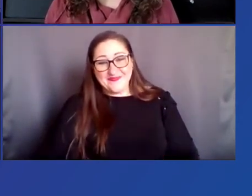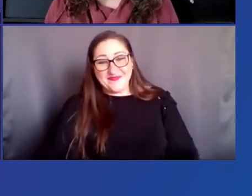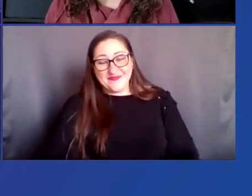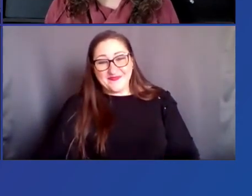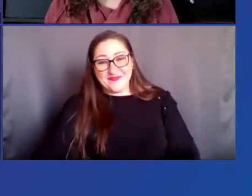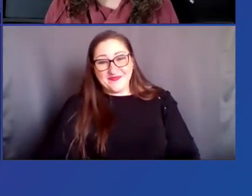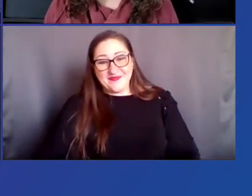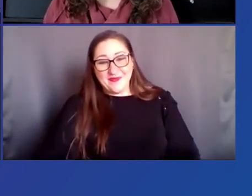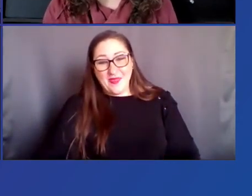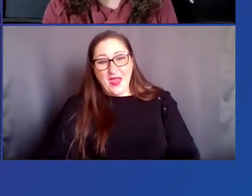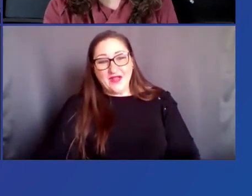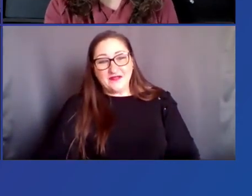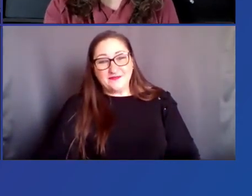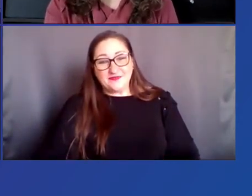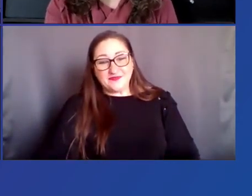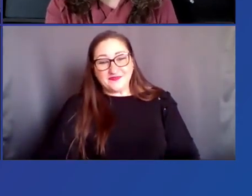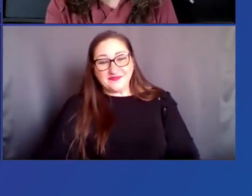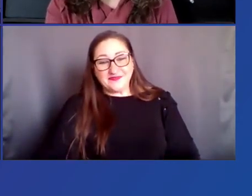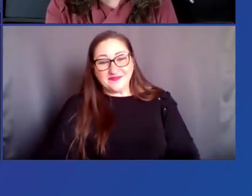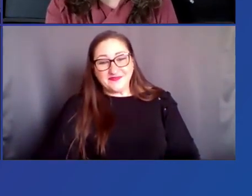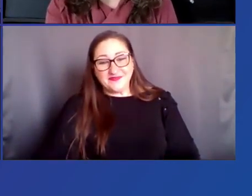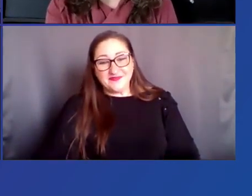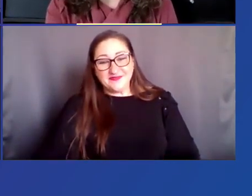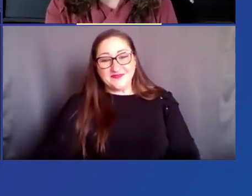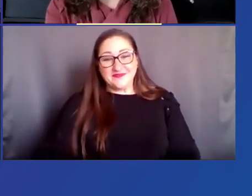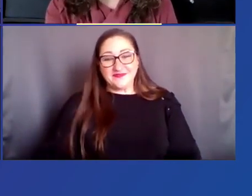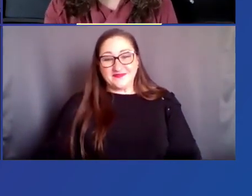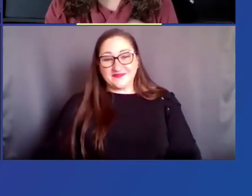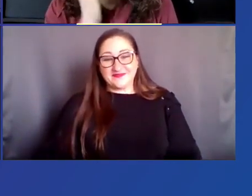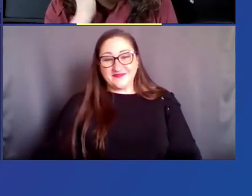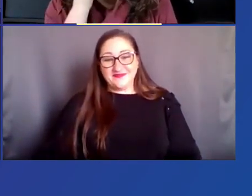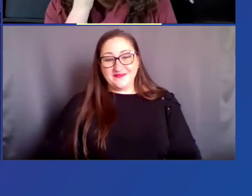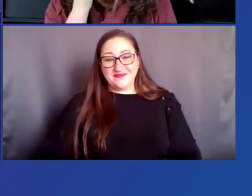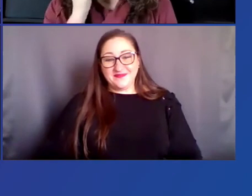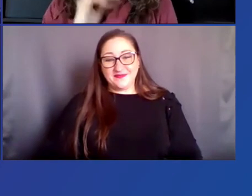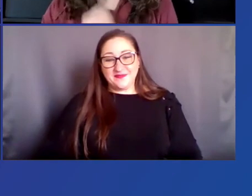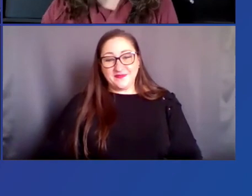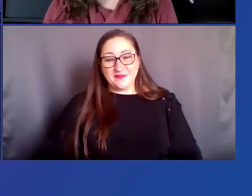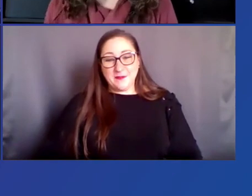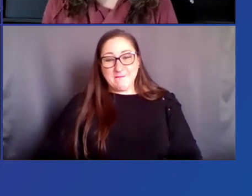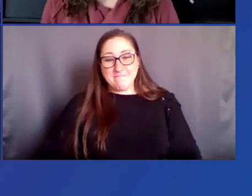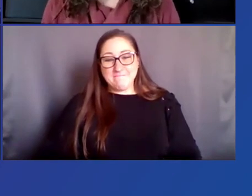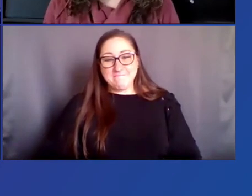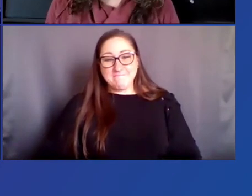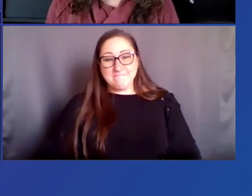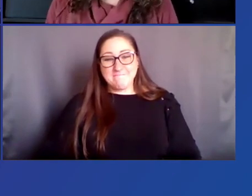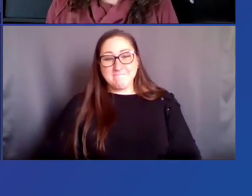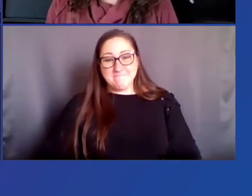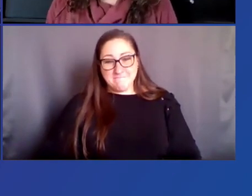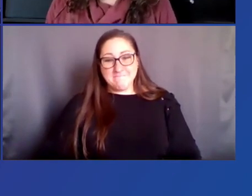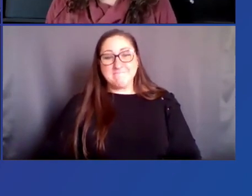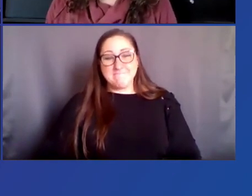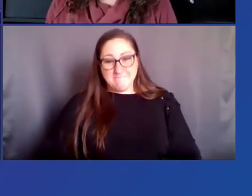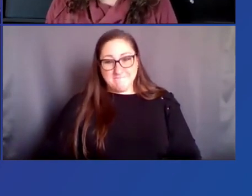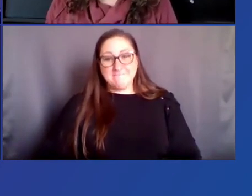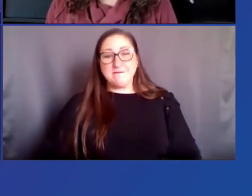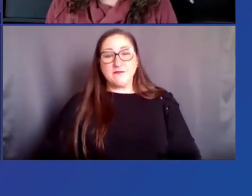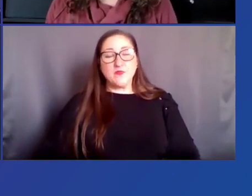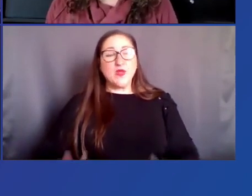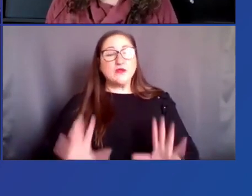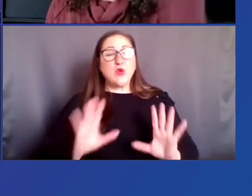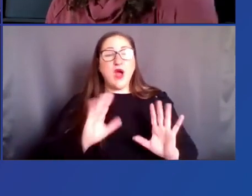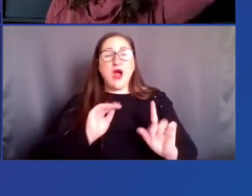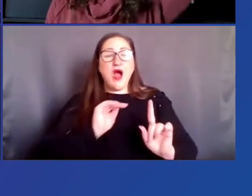Thank you. What I'd like to remind those of us who